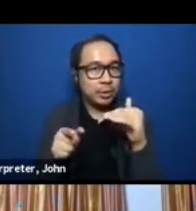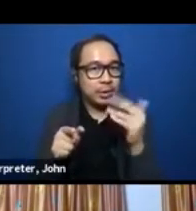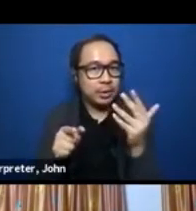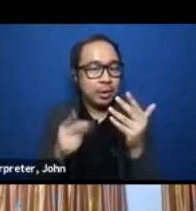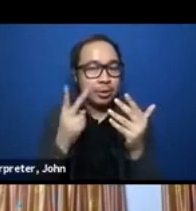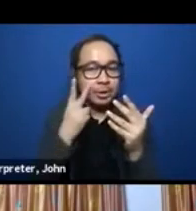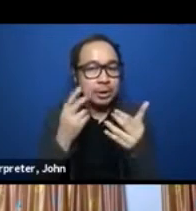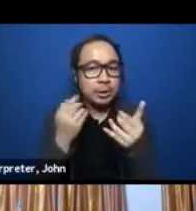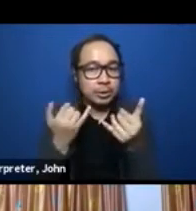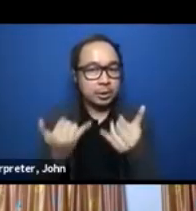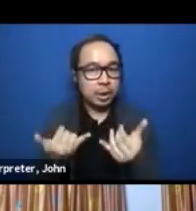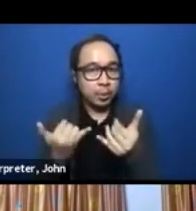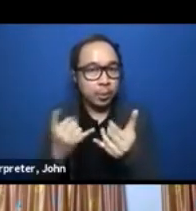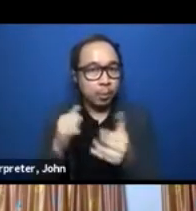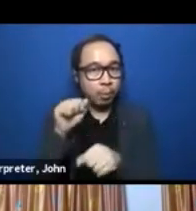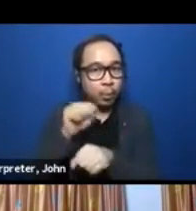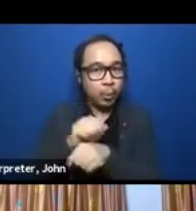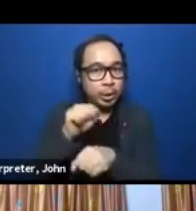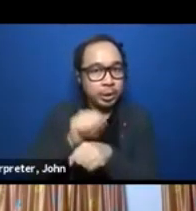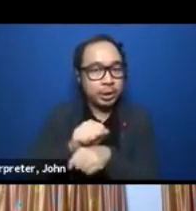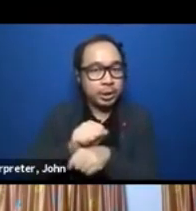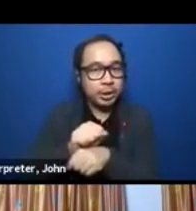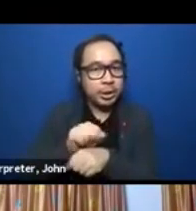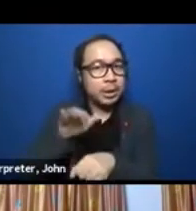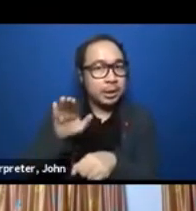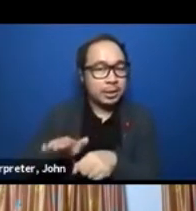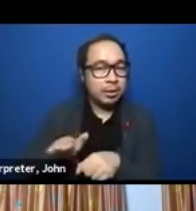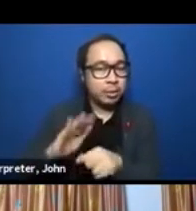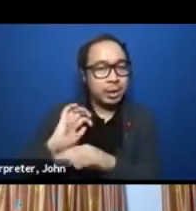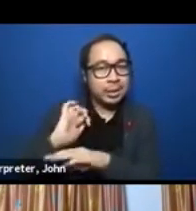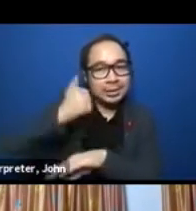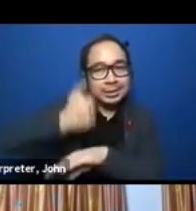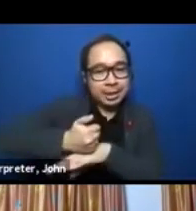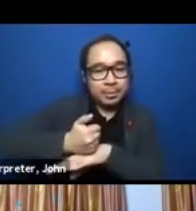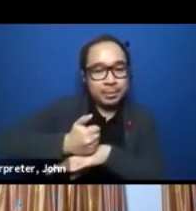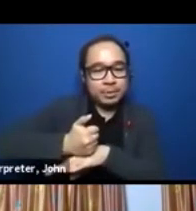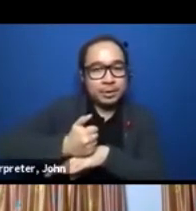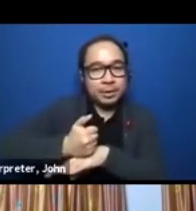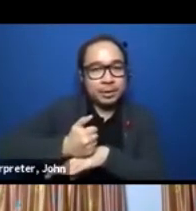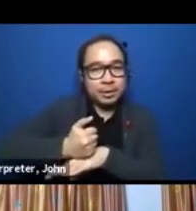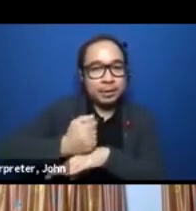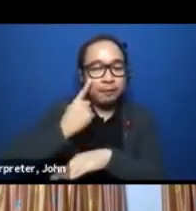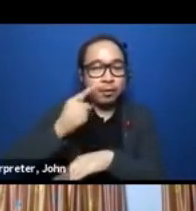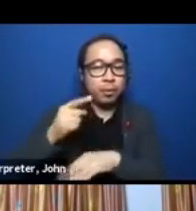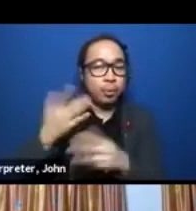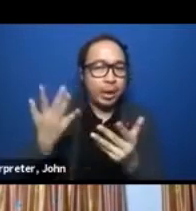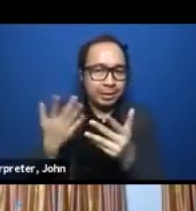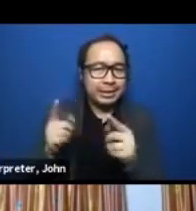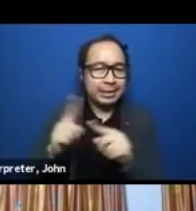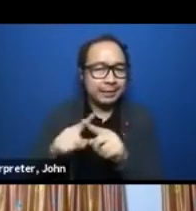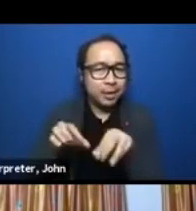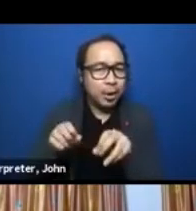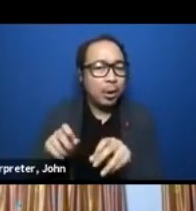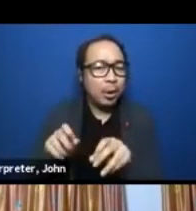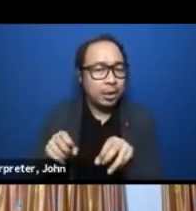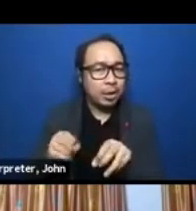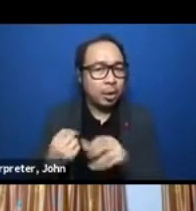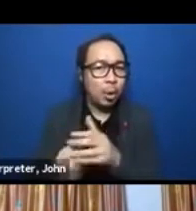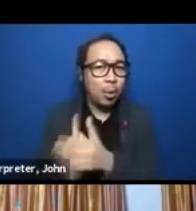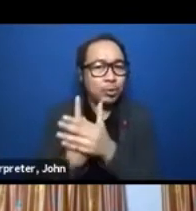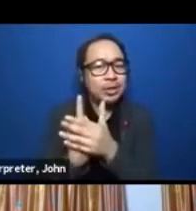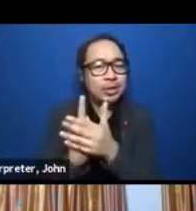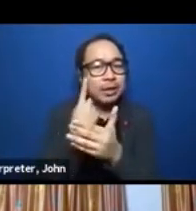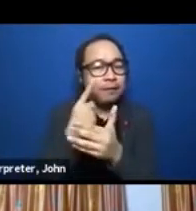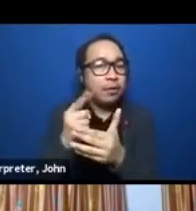also working as at the establishment venue to support and collect the data. So that's why you can